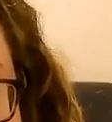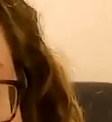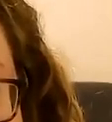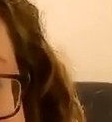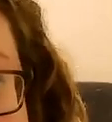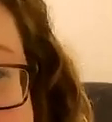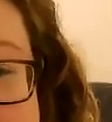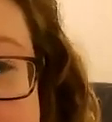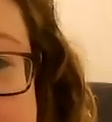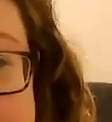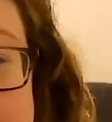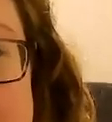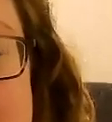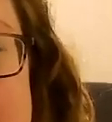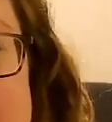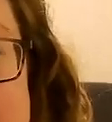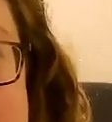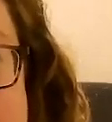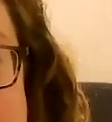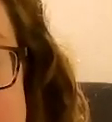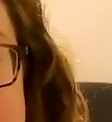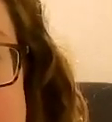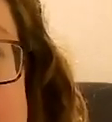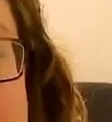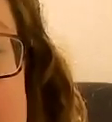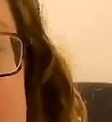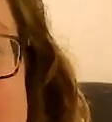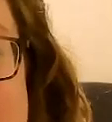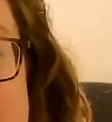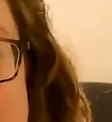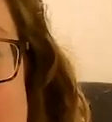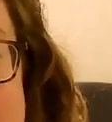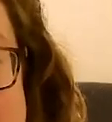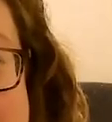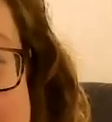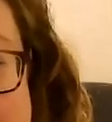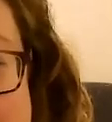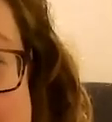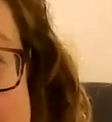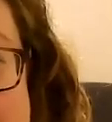All right, goodbye. Have a great day, everyone. Thank you. Thank you.